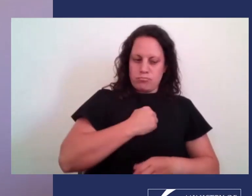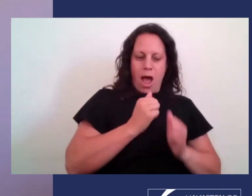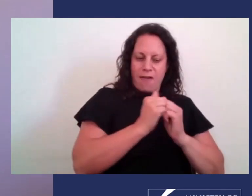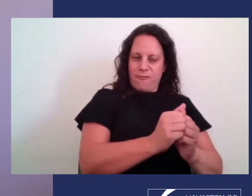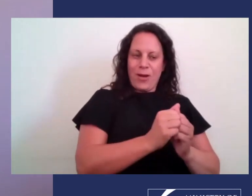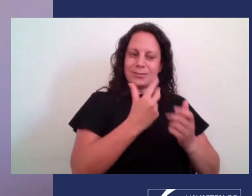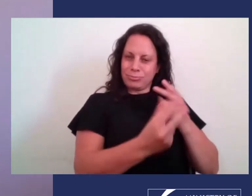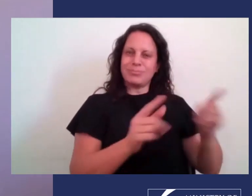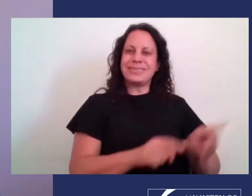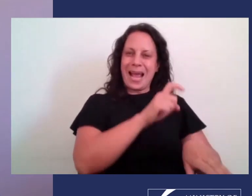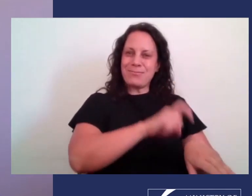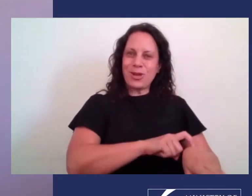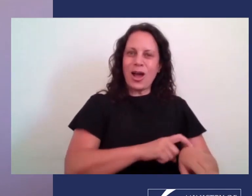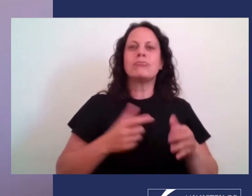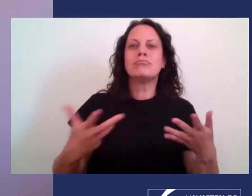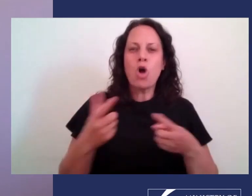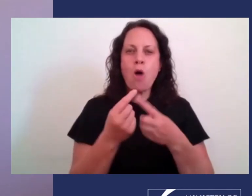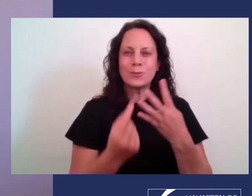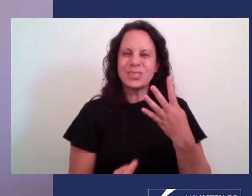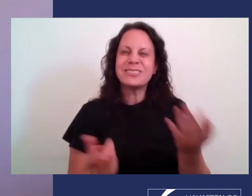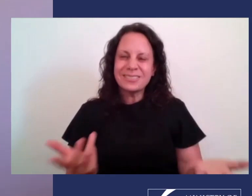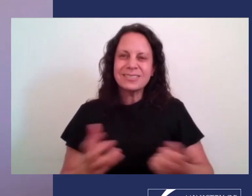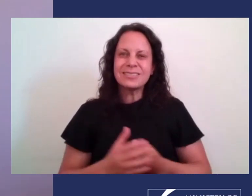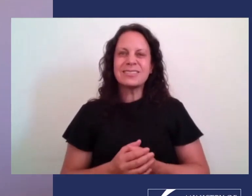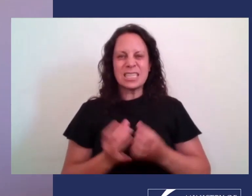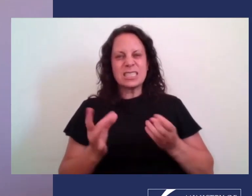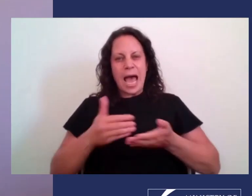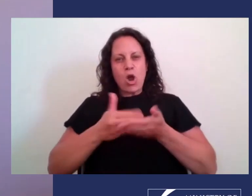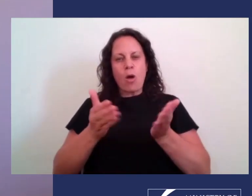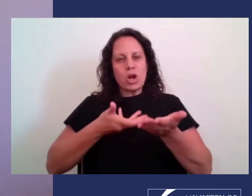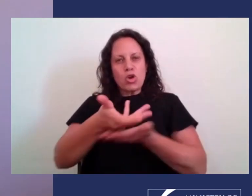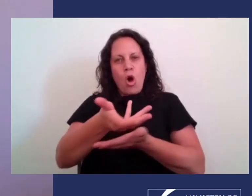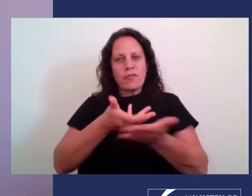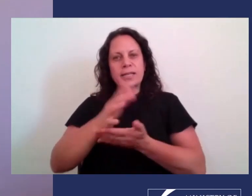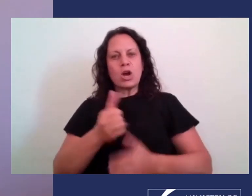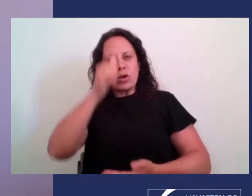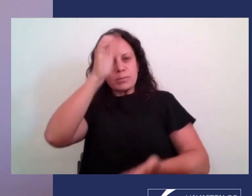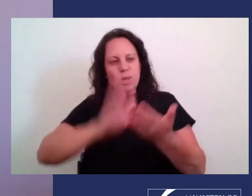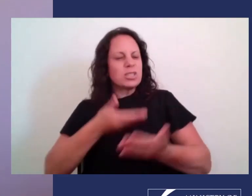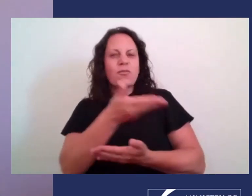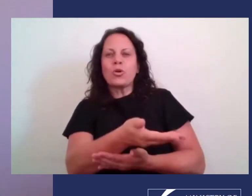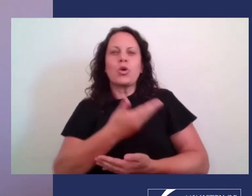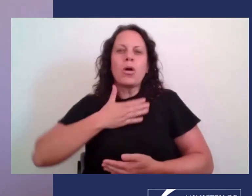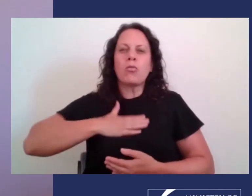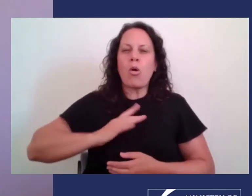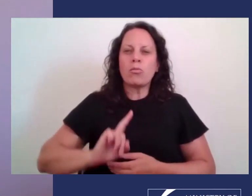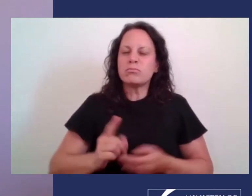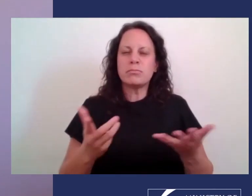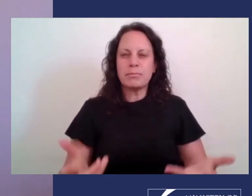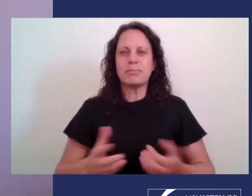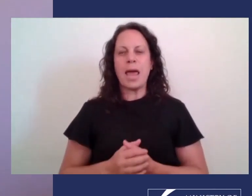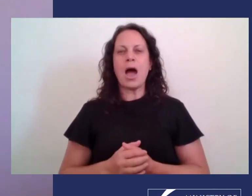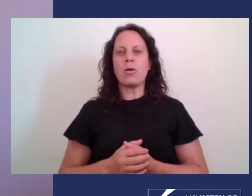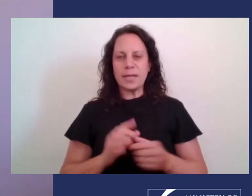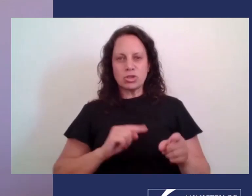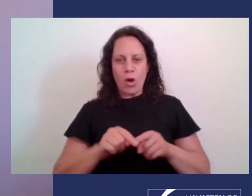of things that you can start talking to your kids about, is what is it that's going to make this a good experience for them, and you know, do the best to jack that up